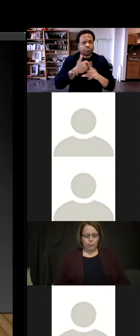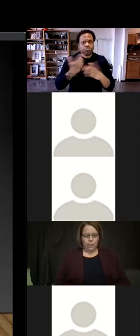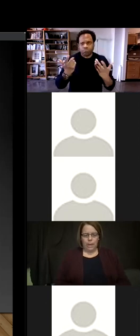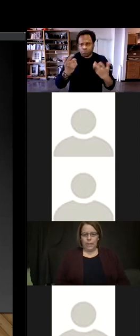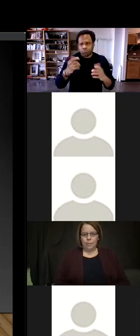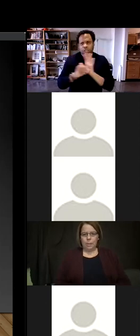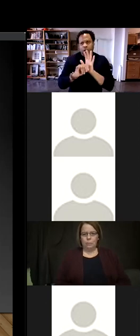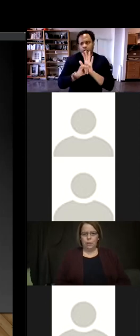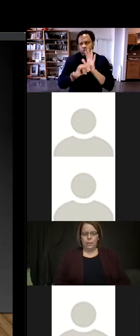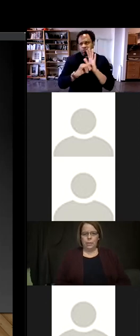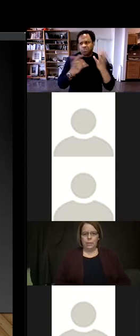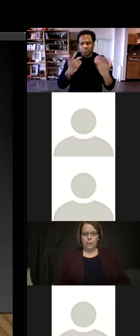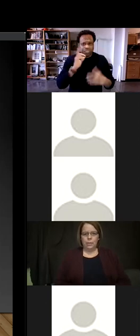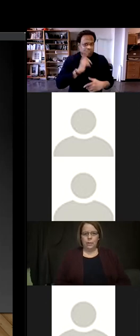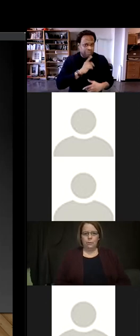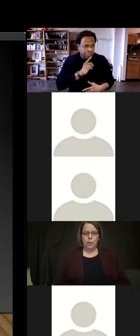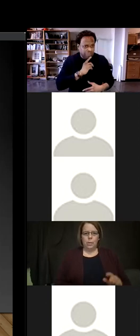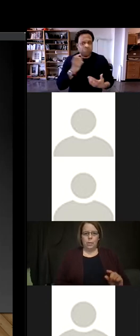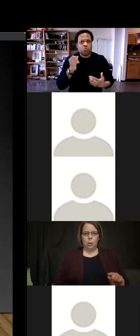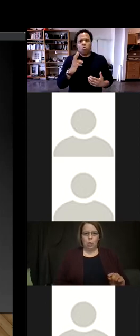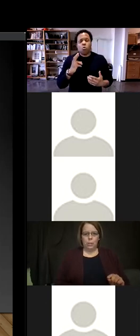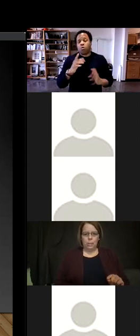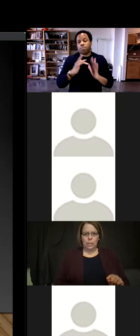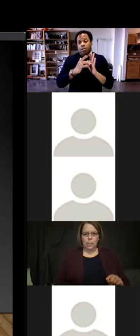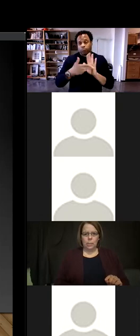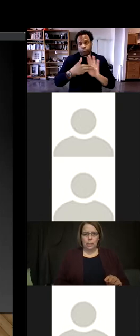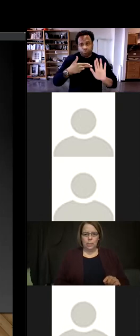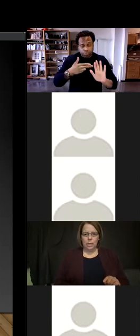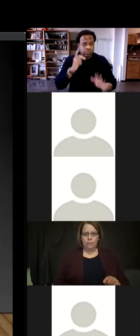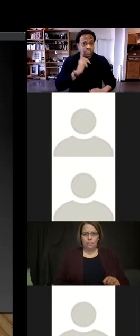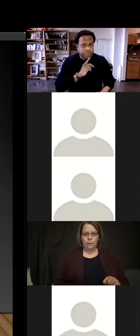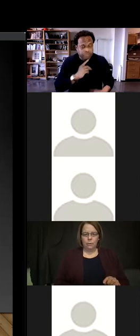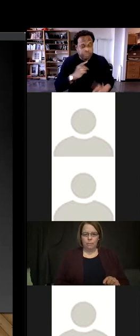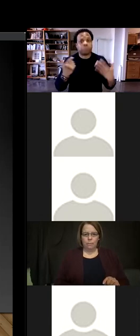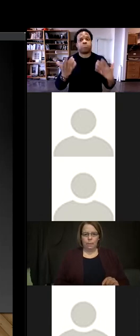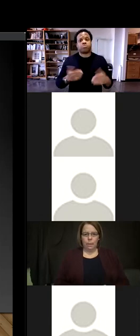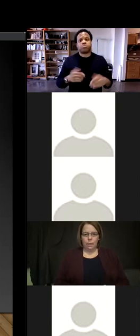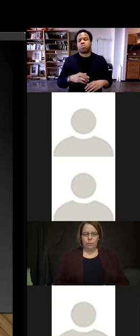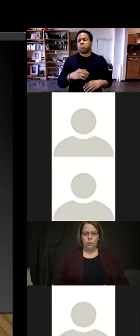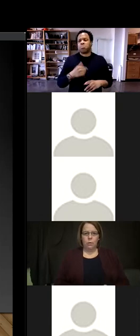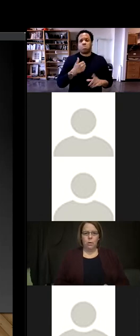there are different types of identities of deaf. Small d deaf,